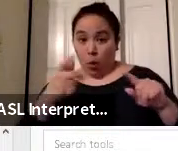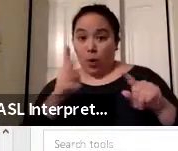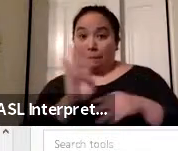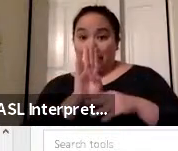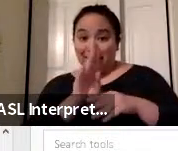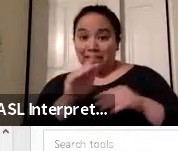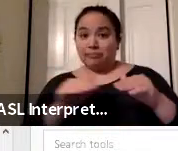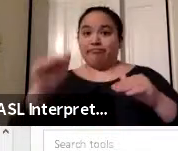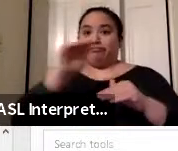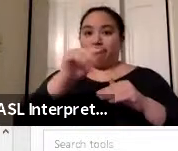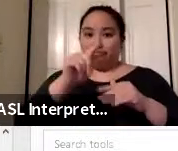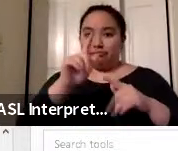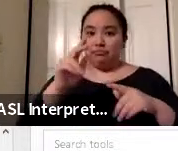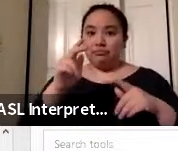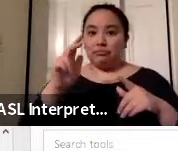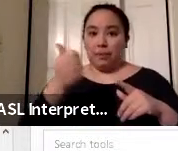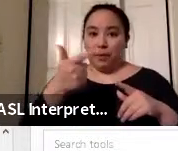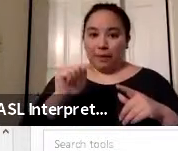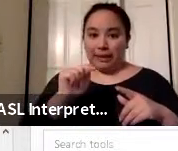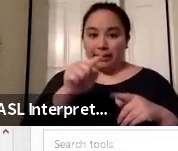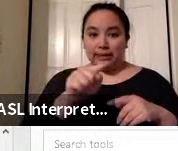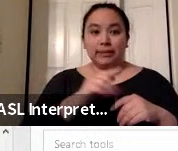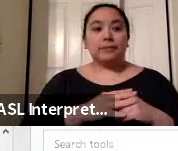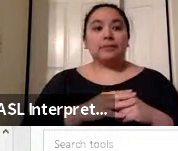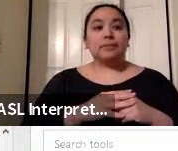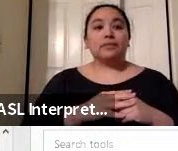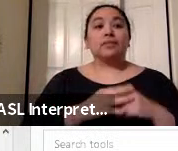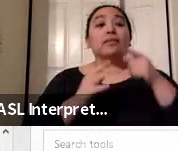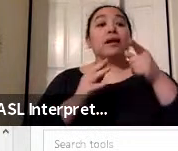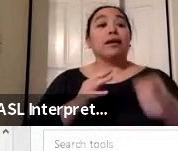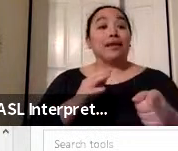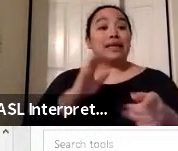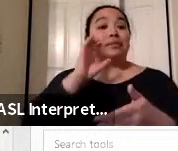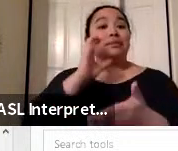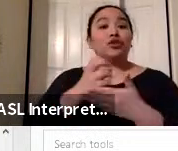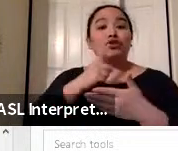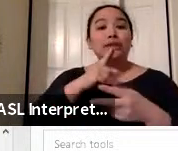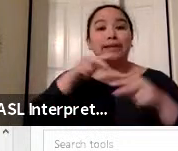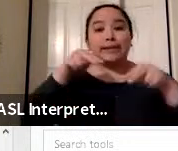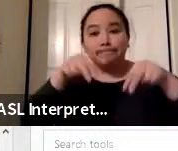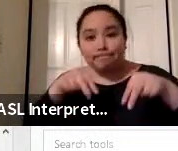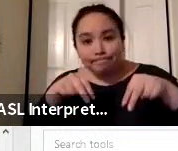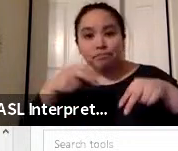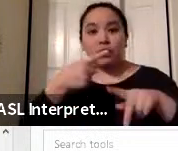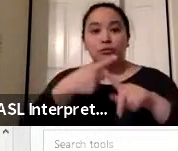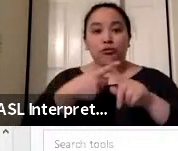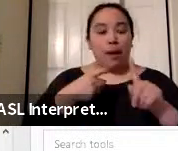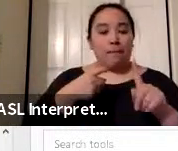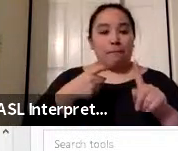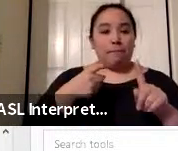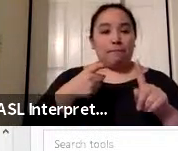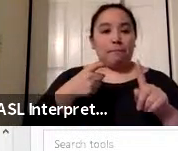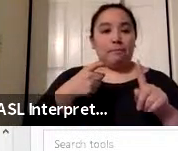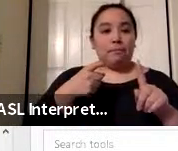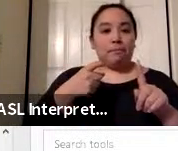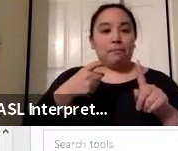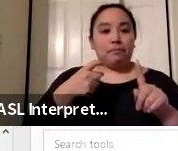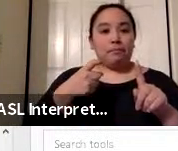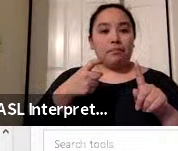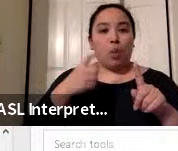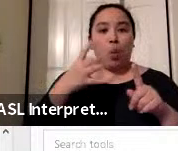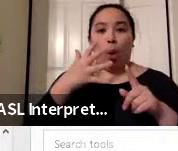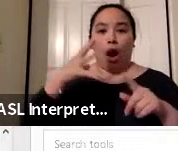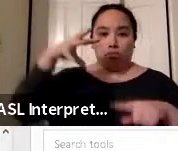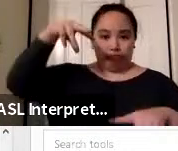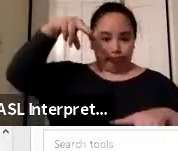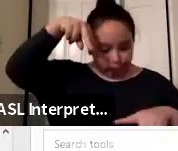The next slide, this shows the site plan for the ground floor, if you will. So the yellowish, kind of towards the